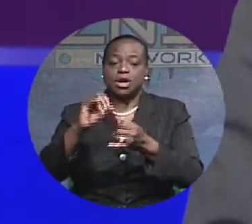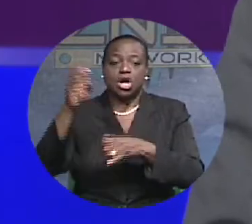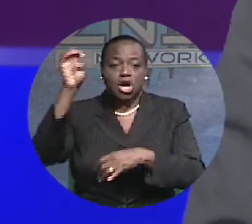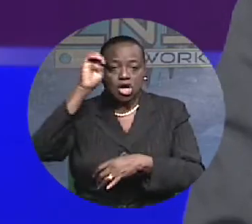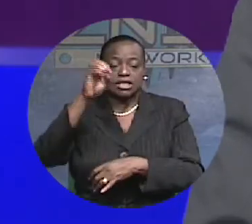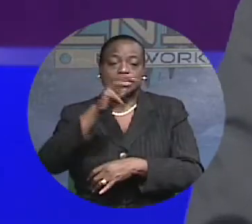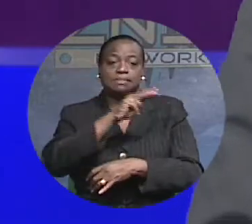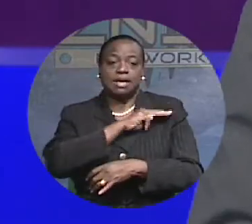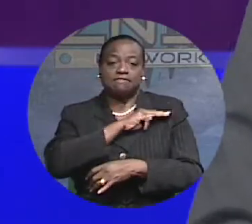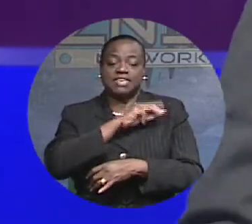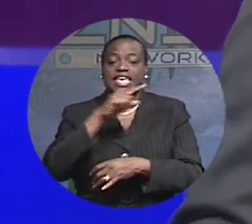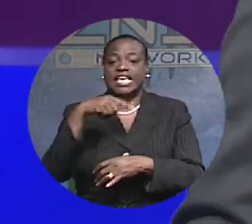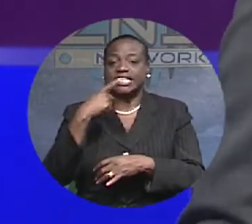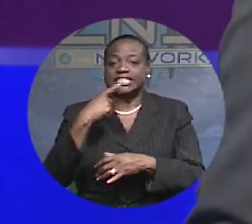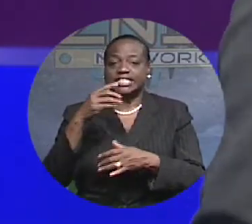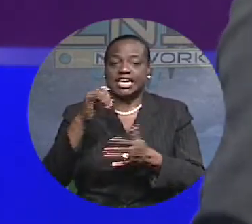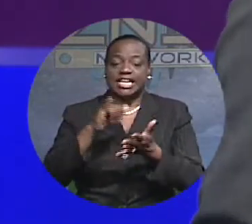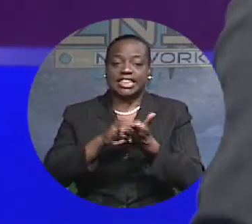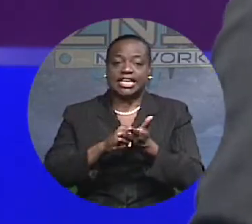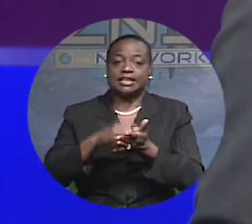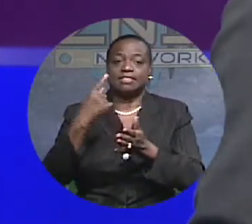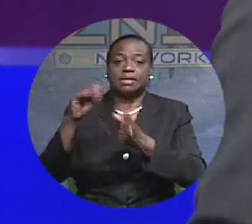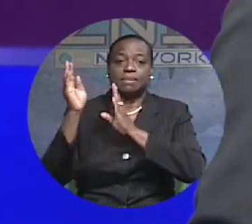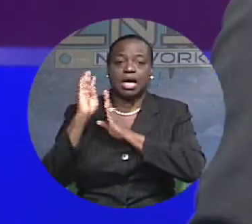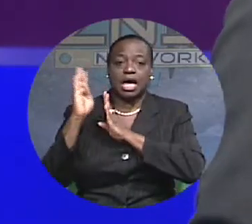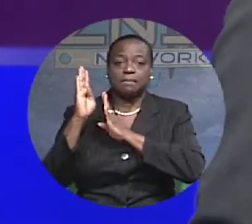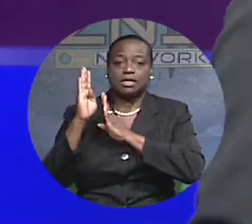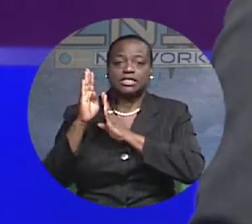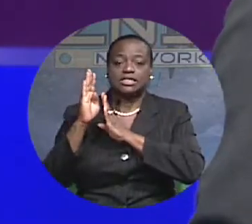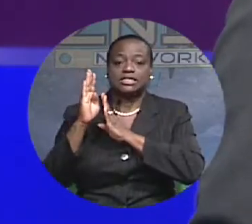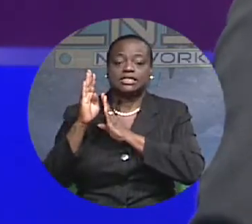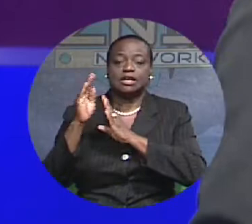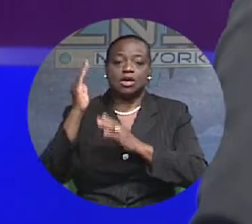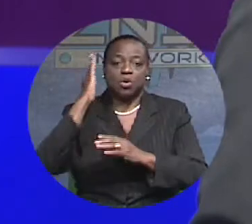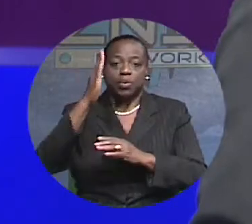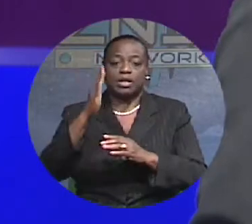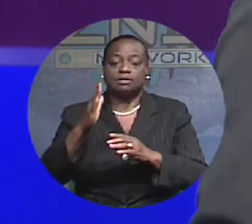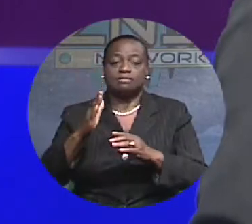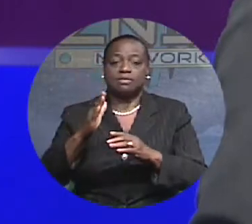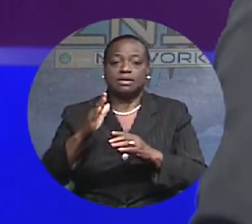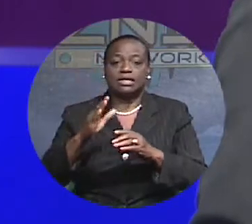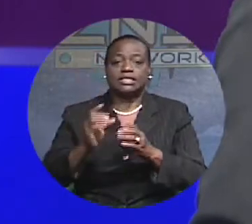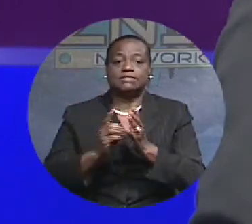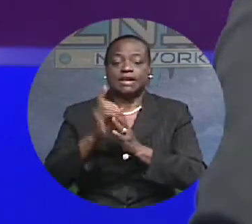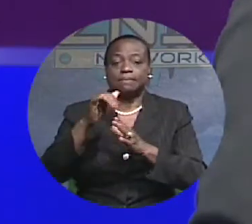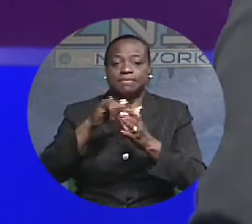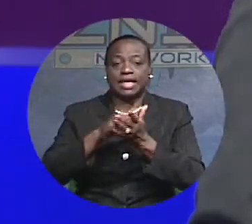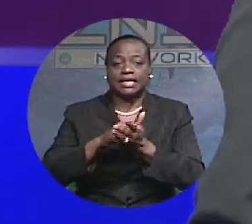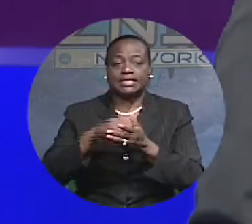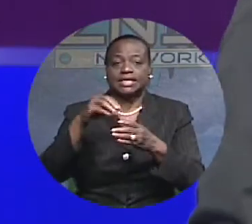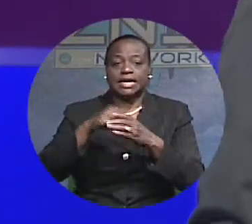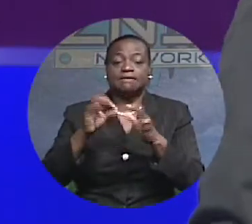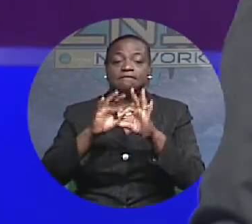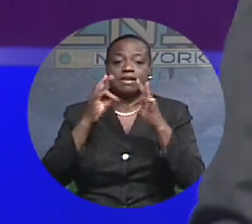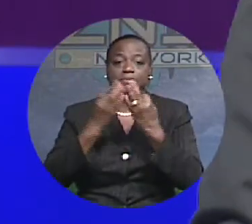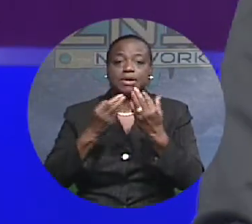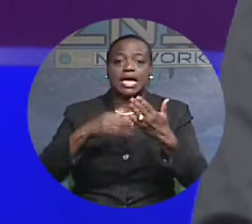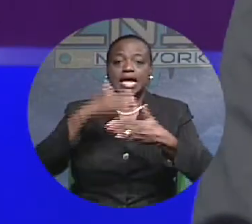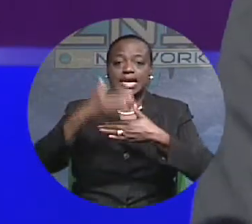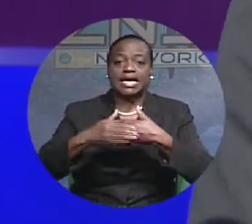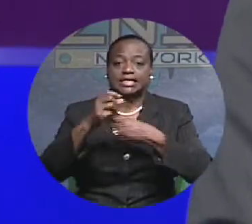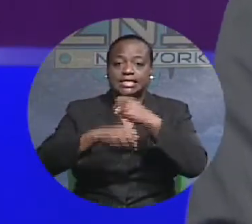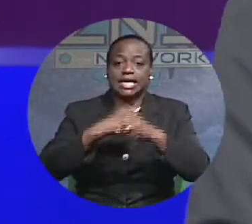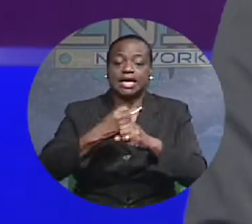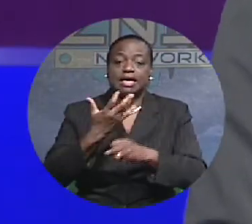to host the Conference of Small Island Developing States, or SIDS, for Americas in February next year. Mr.